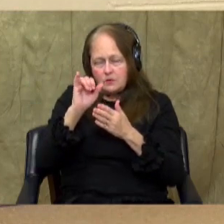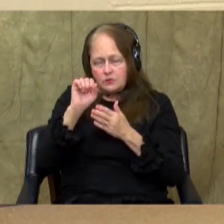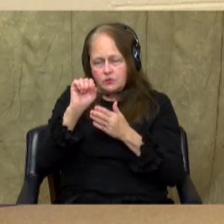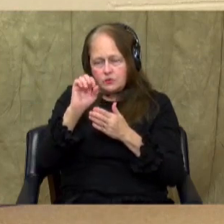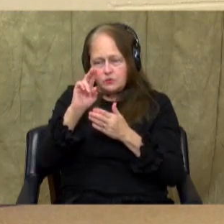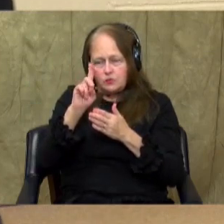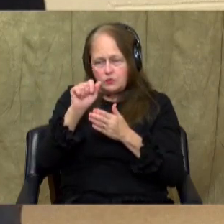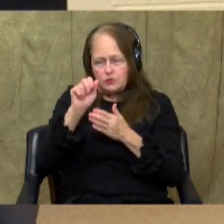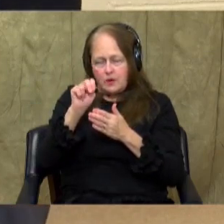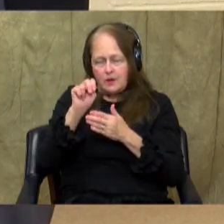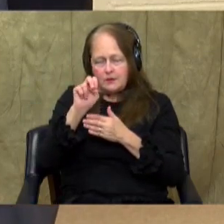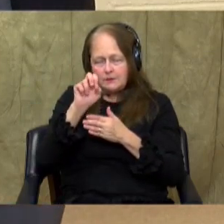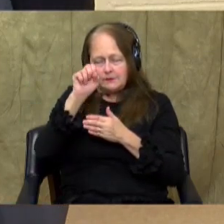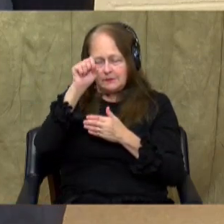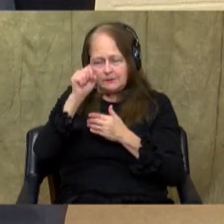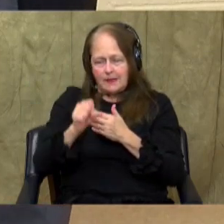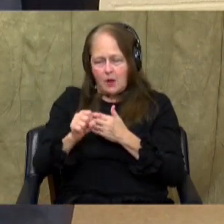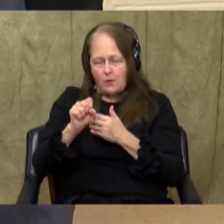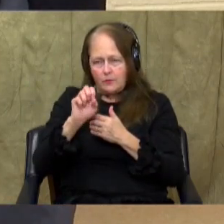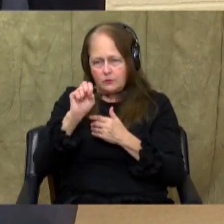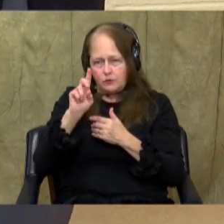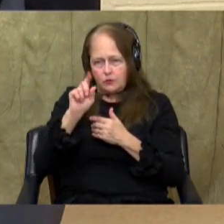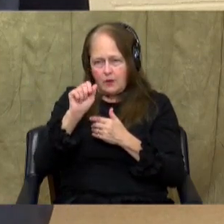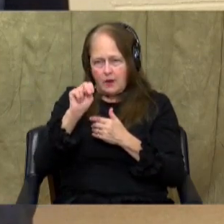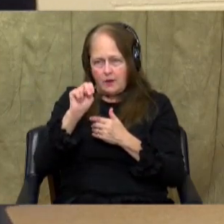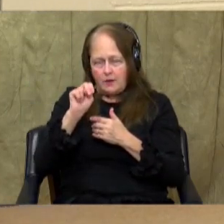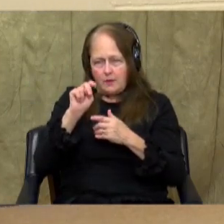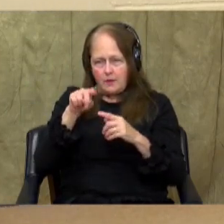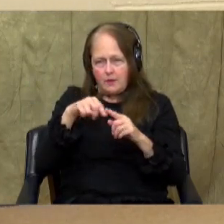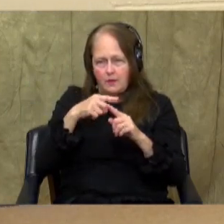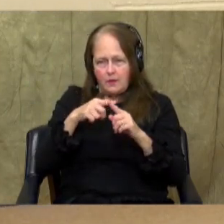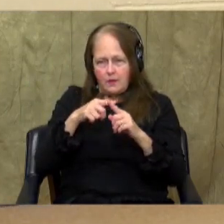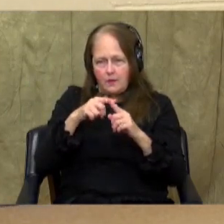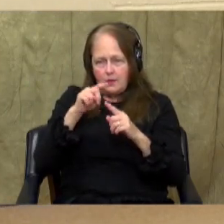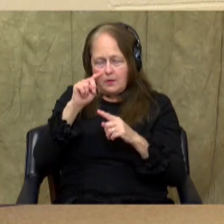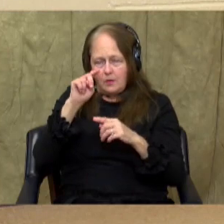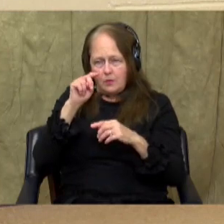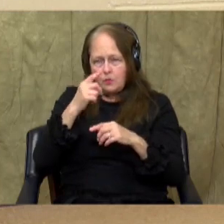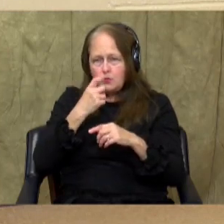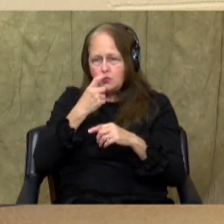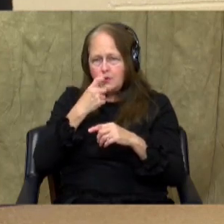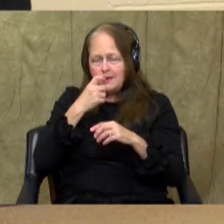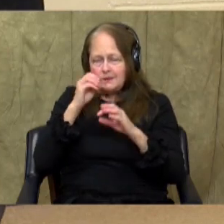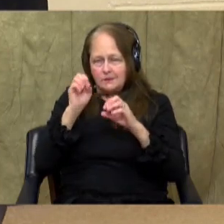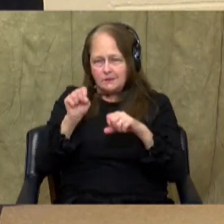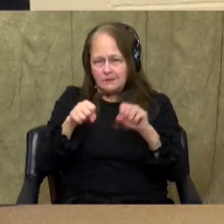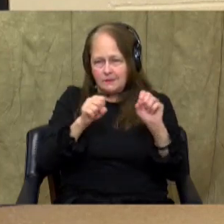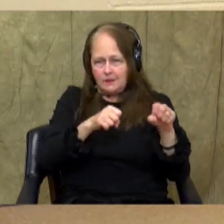and then South Sudan. Next to it is Eritrea on the Red Sea,